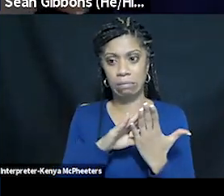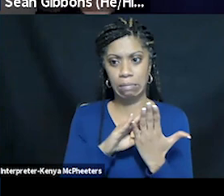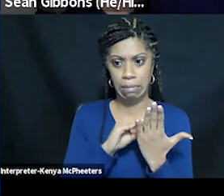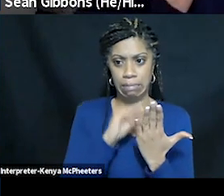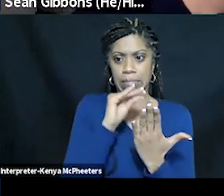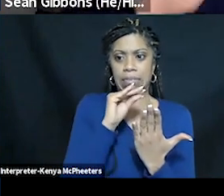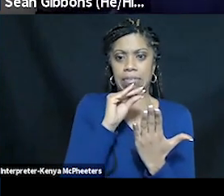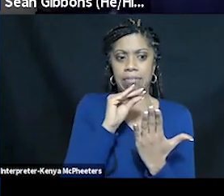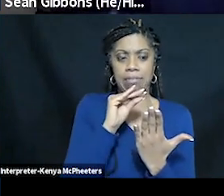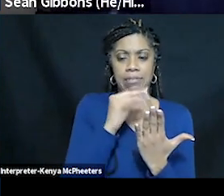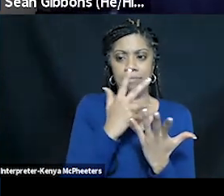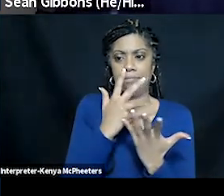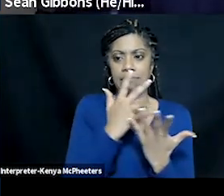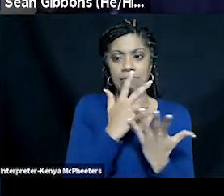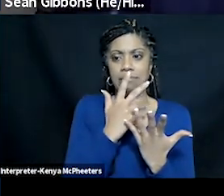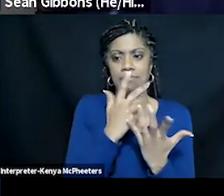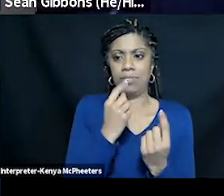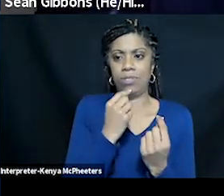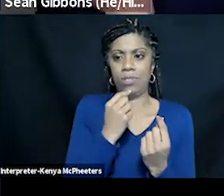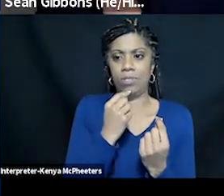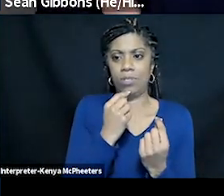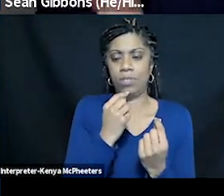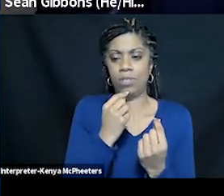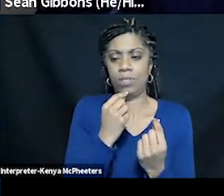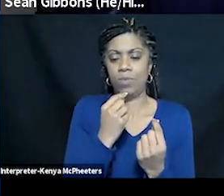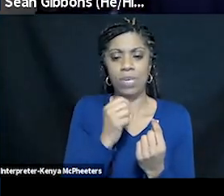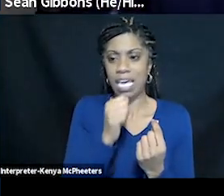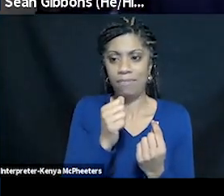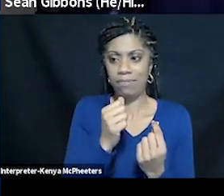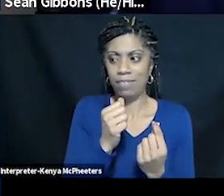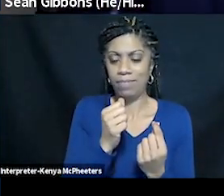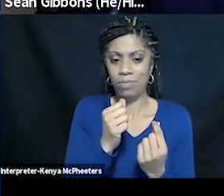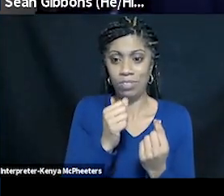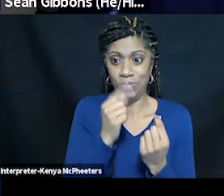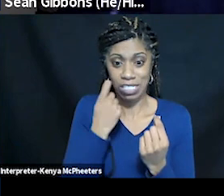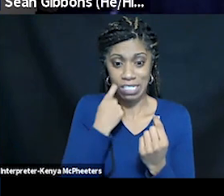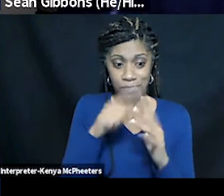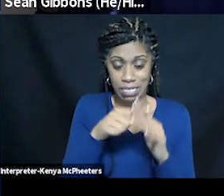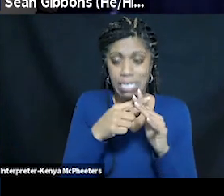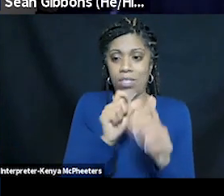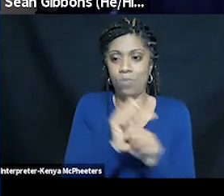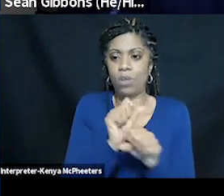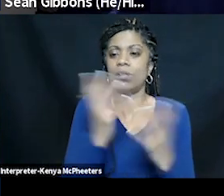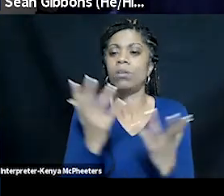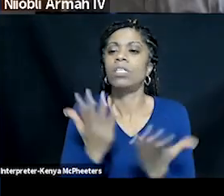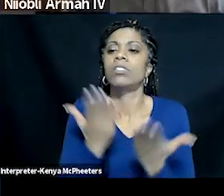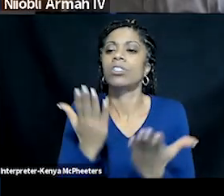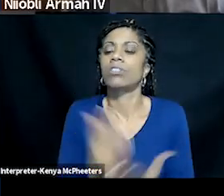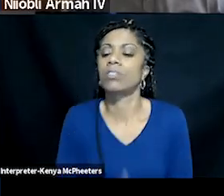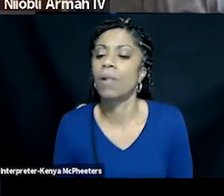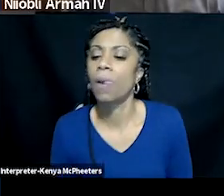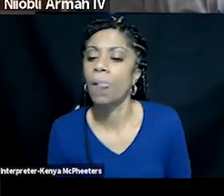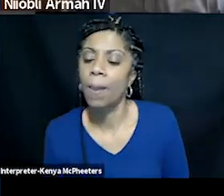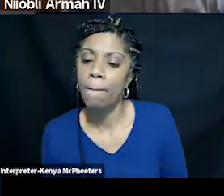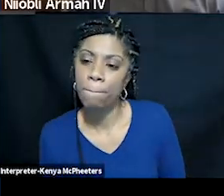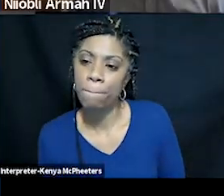but we don't want to be presumptuous and suggest we've done all the work if we haven't quite gotten there. Any suggestions? I